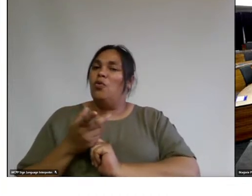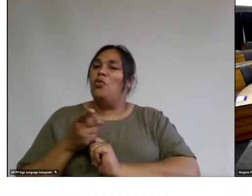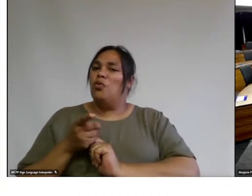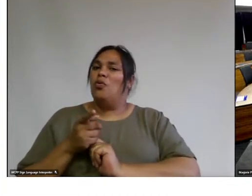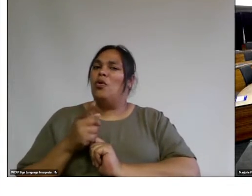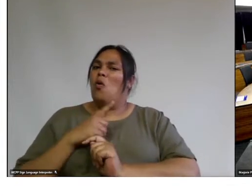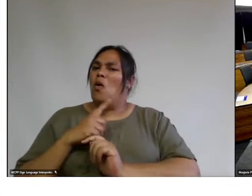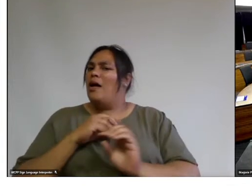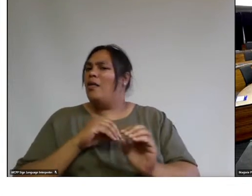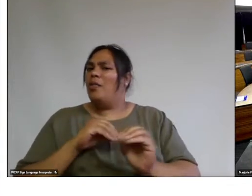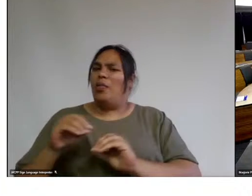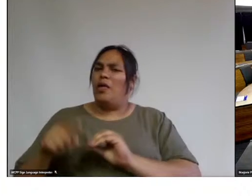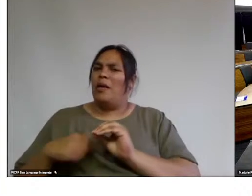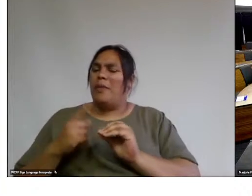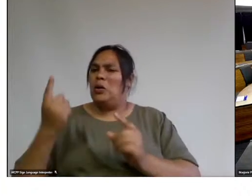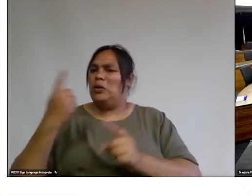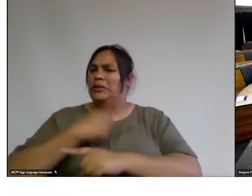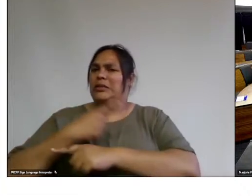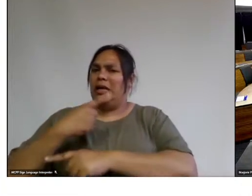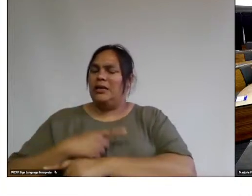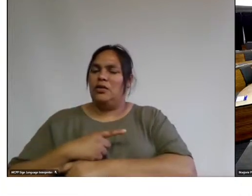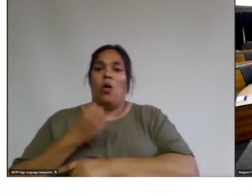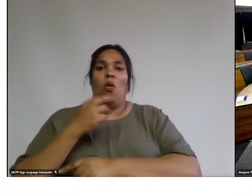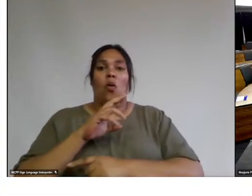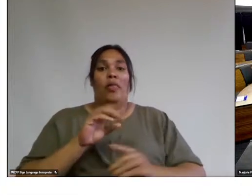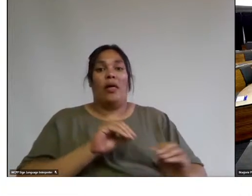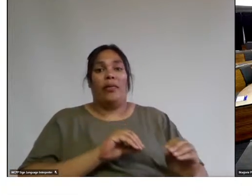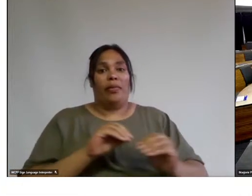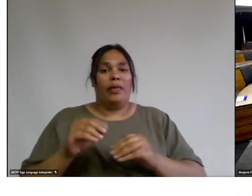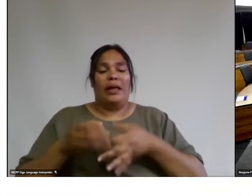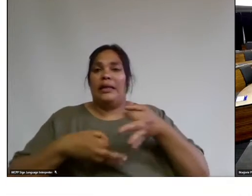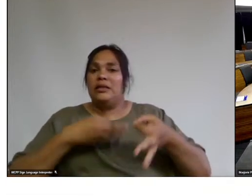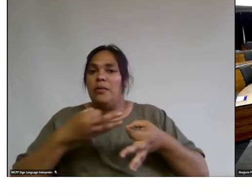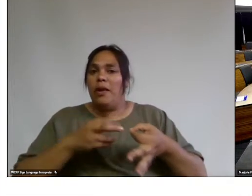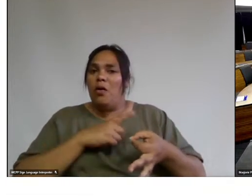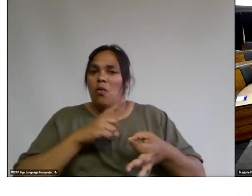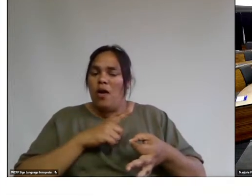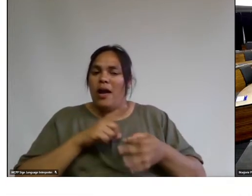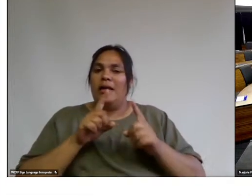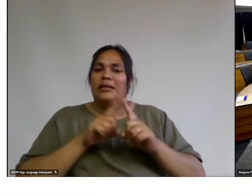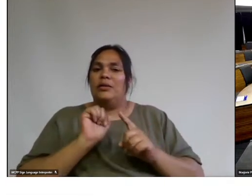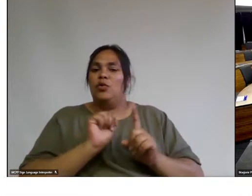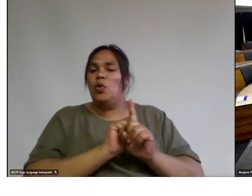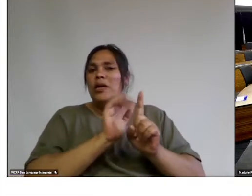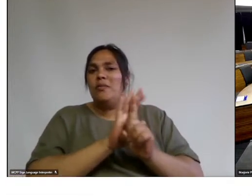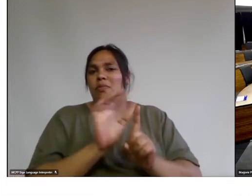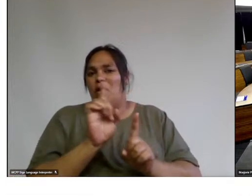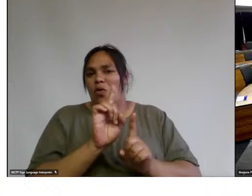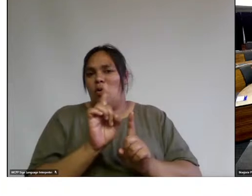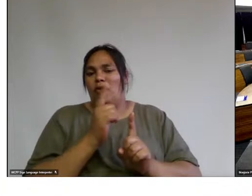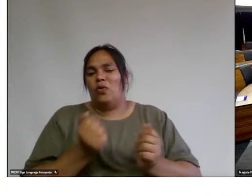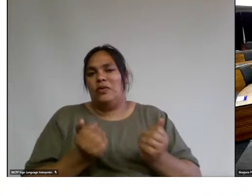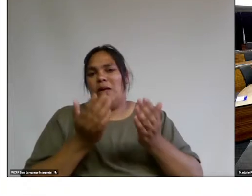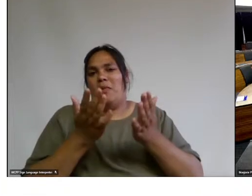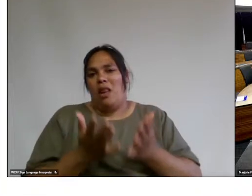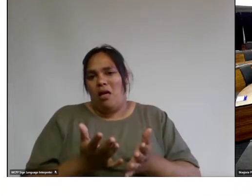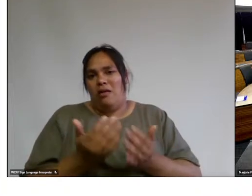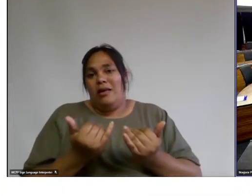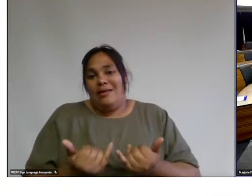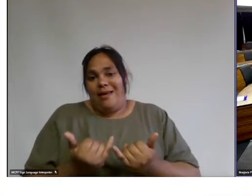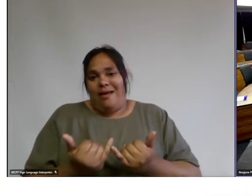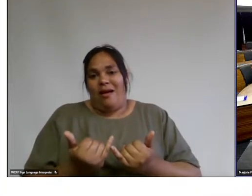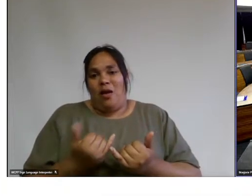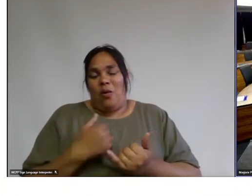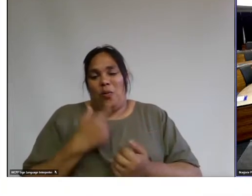the delay in terms of days, or that delay can be explained, and what is its impact to the suppliers now, as